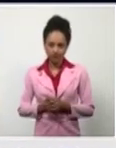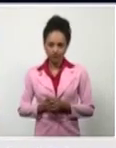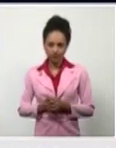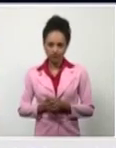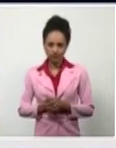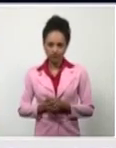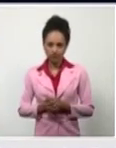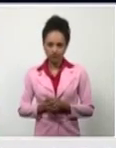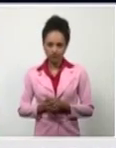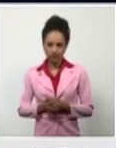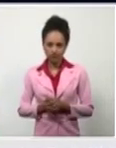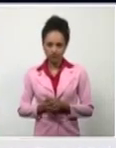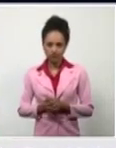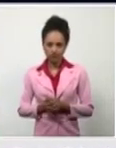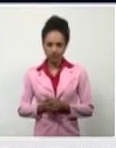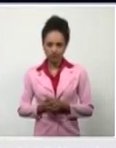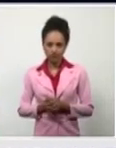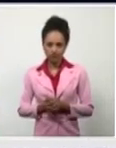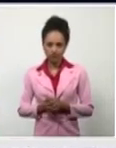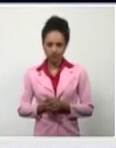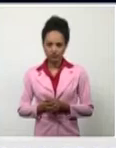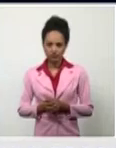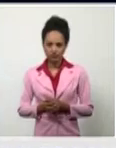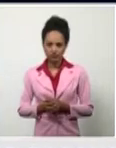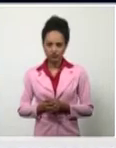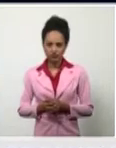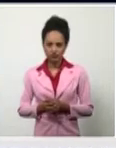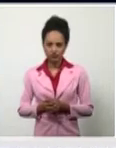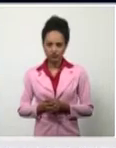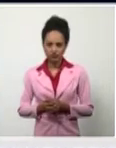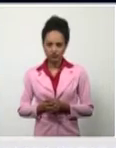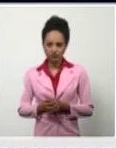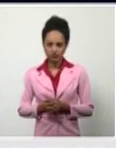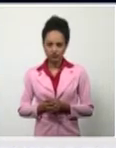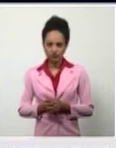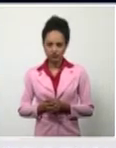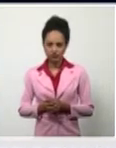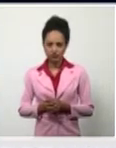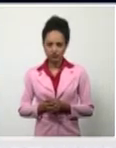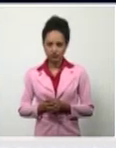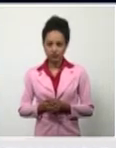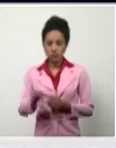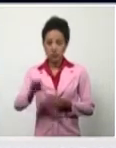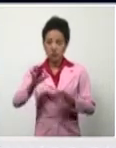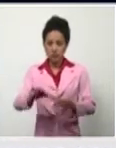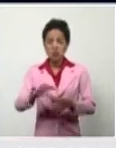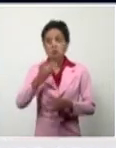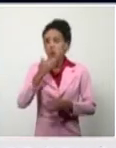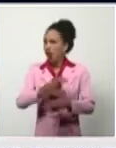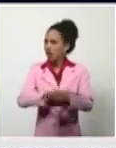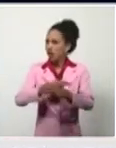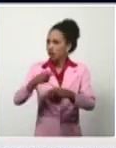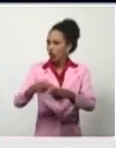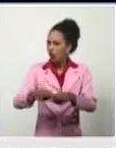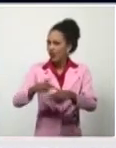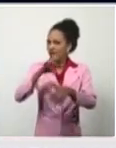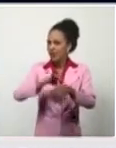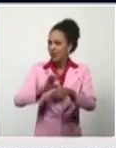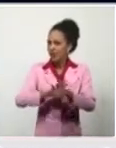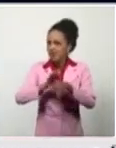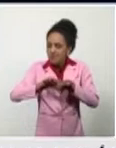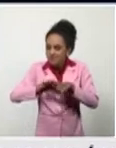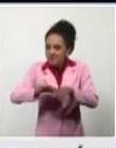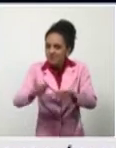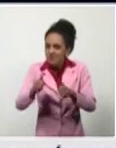was held in that city on February 15th. The contact tracing